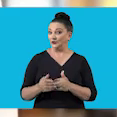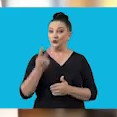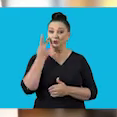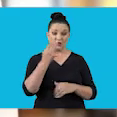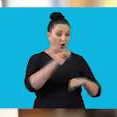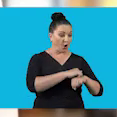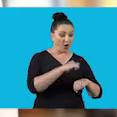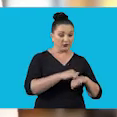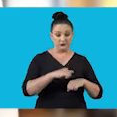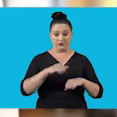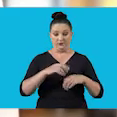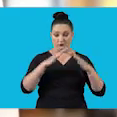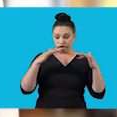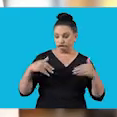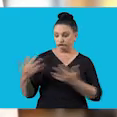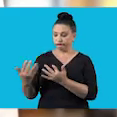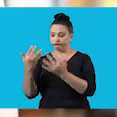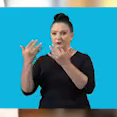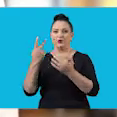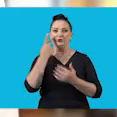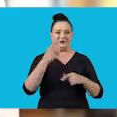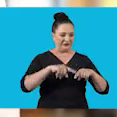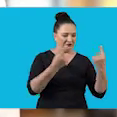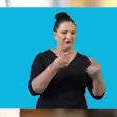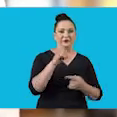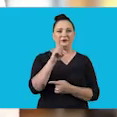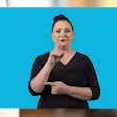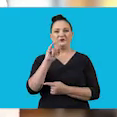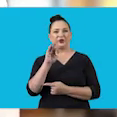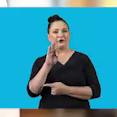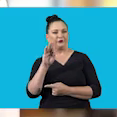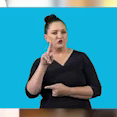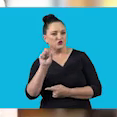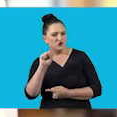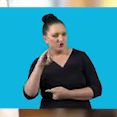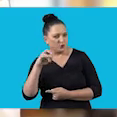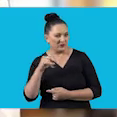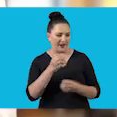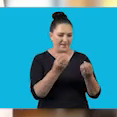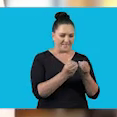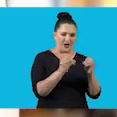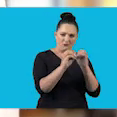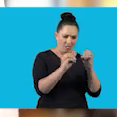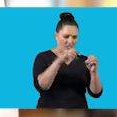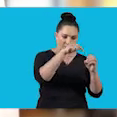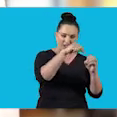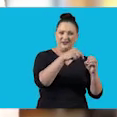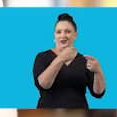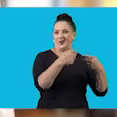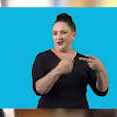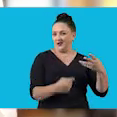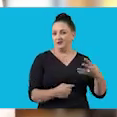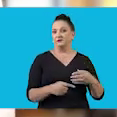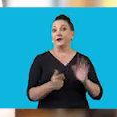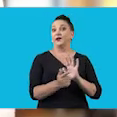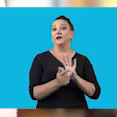at different concepts from the rate of diffusion. We have looked at the behavior of the particles. We've looked at the particle model of matter. And